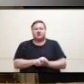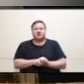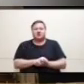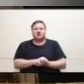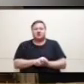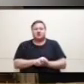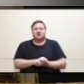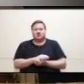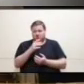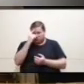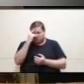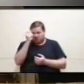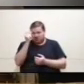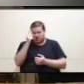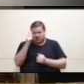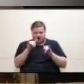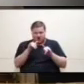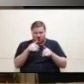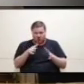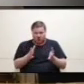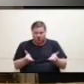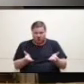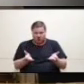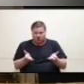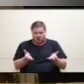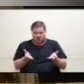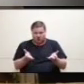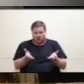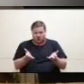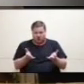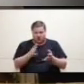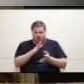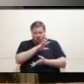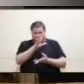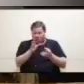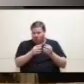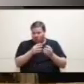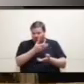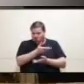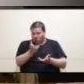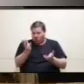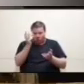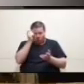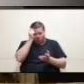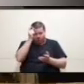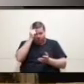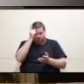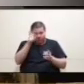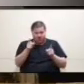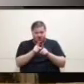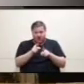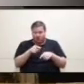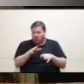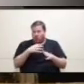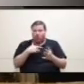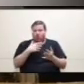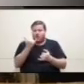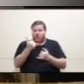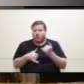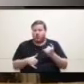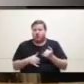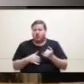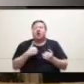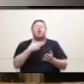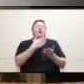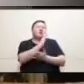Did I understand it like that? Is that everybody's understanding? Am I wrong? I'm